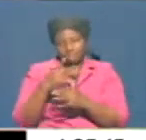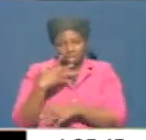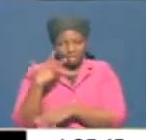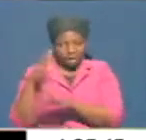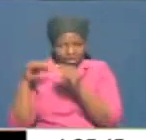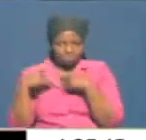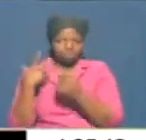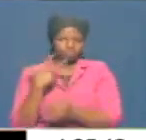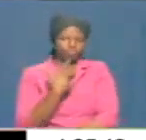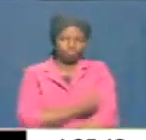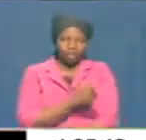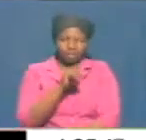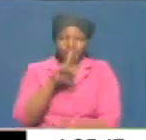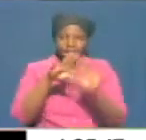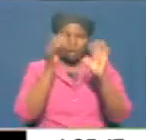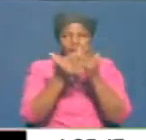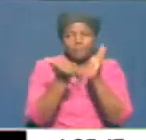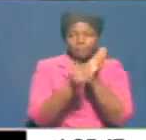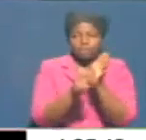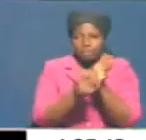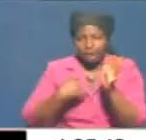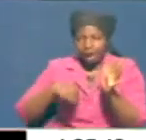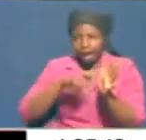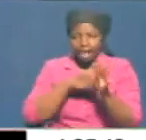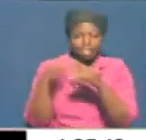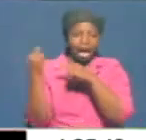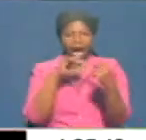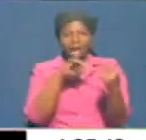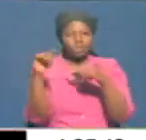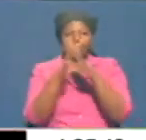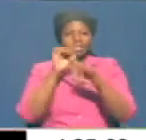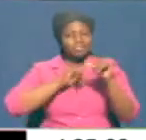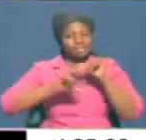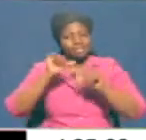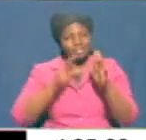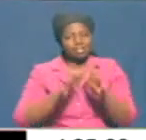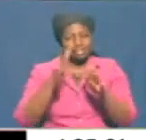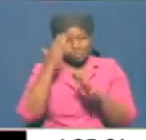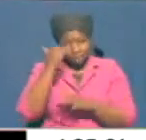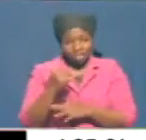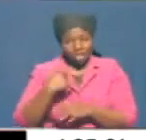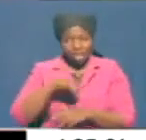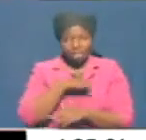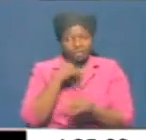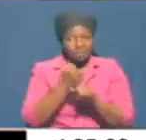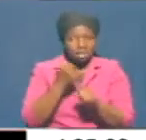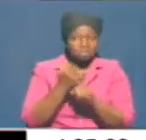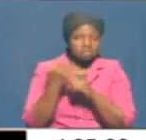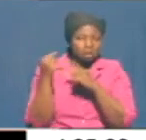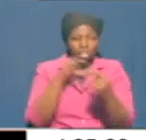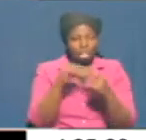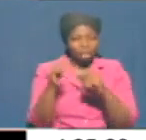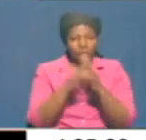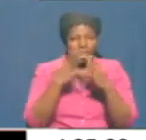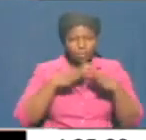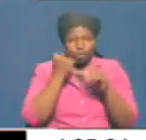a global pandemic. Why are we arguing with scientists? Why are we arguing with the people who have done research on this? The situation has led